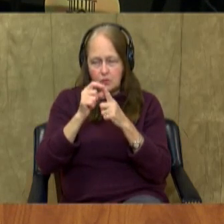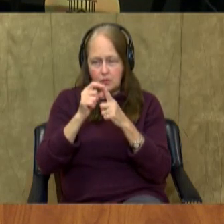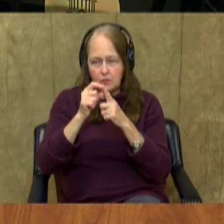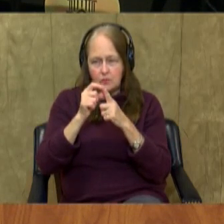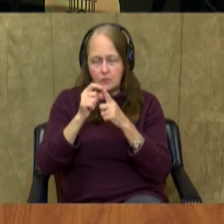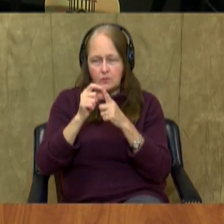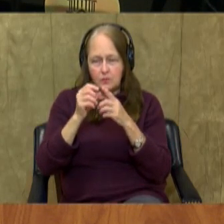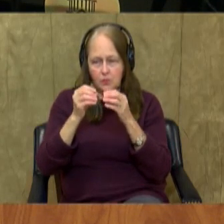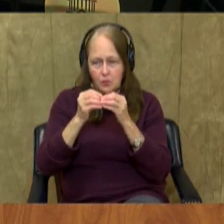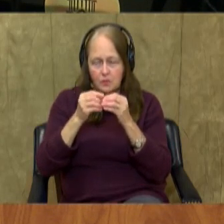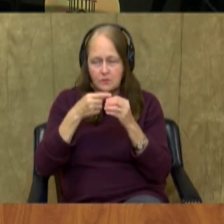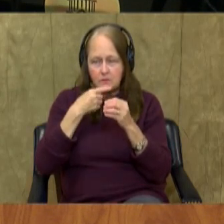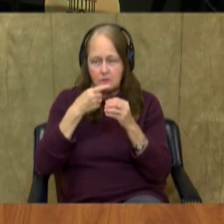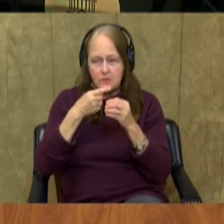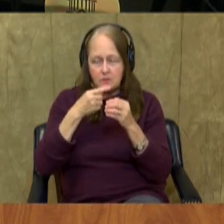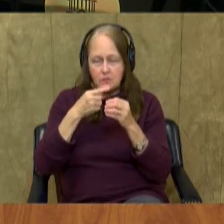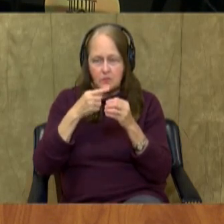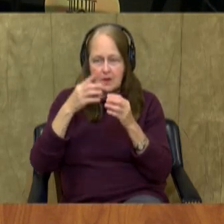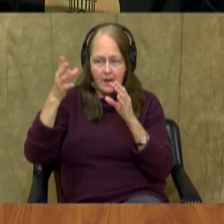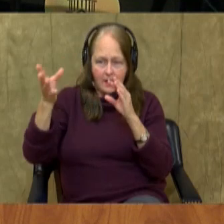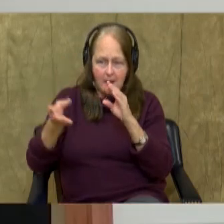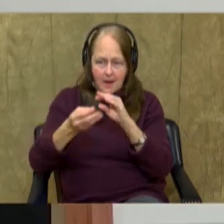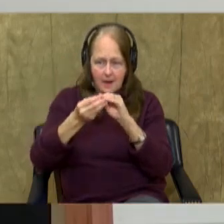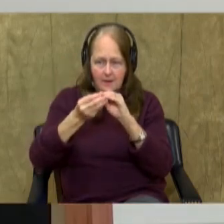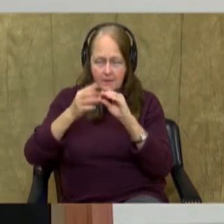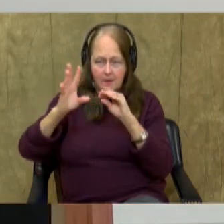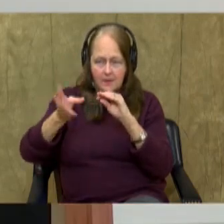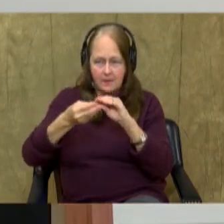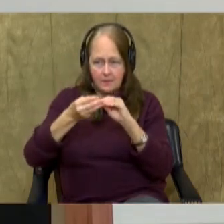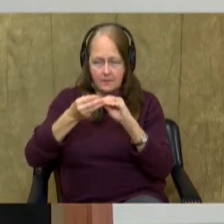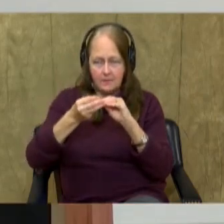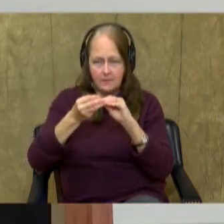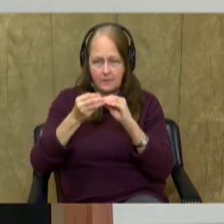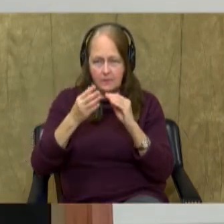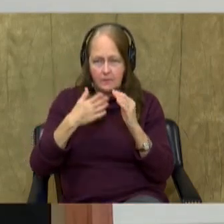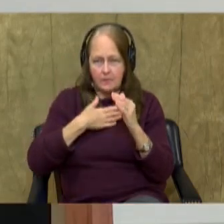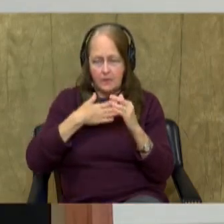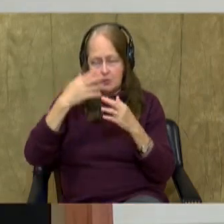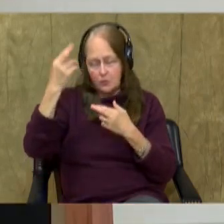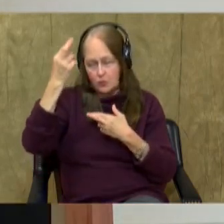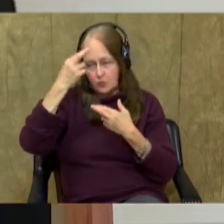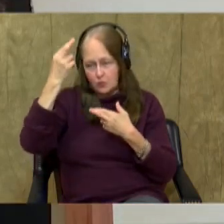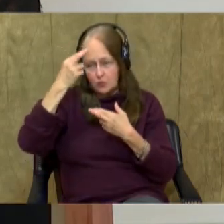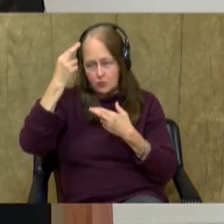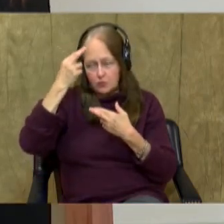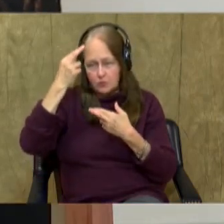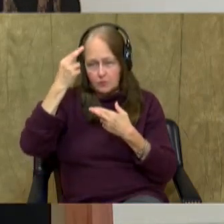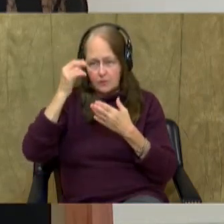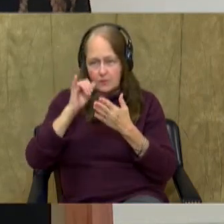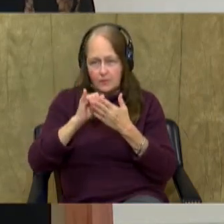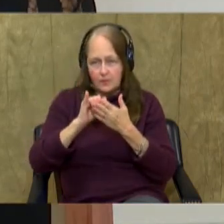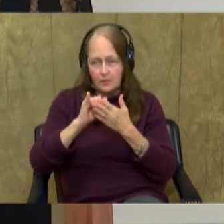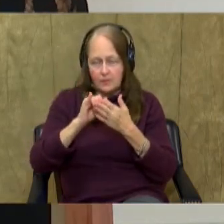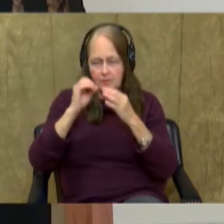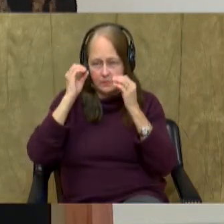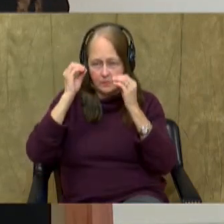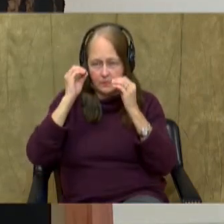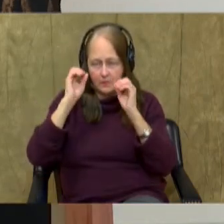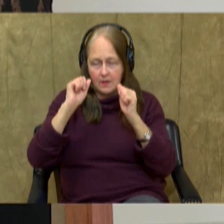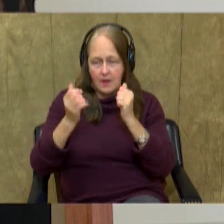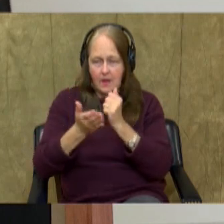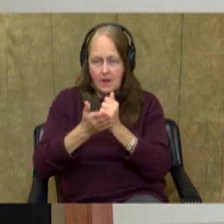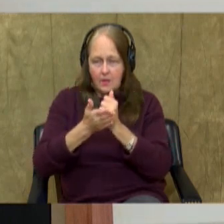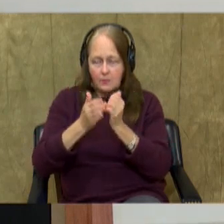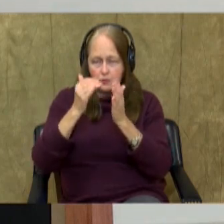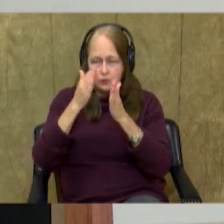it up. So adding to everything I've already stated, all of my reasons, additionally, teachers can help